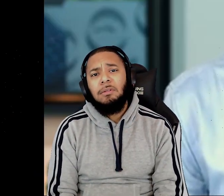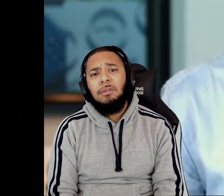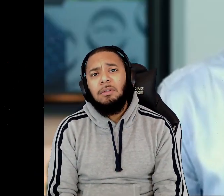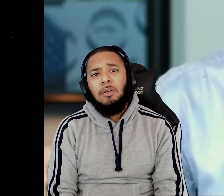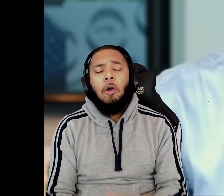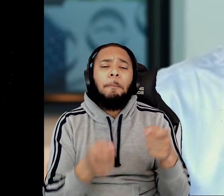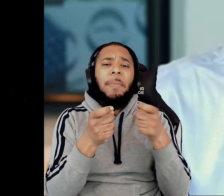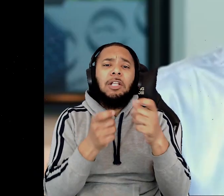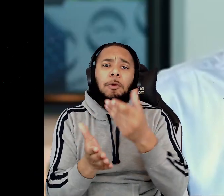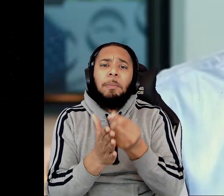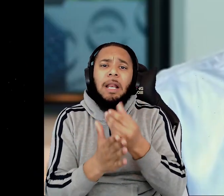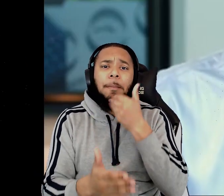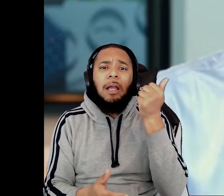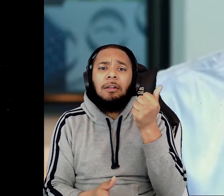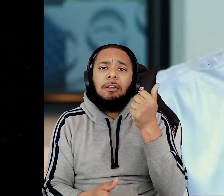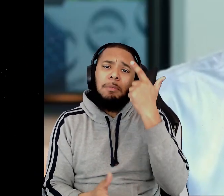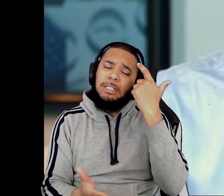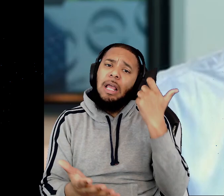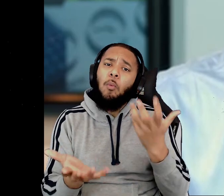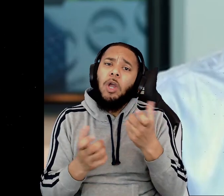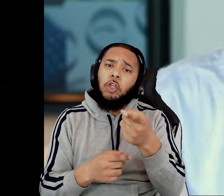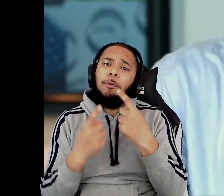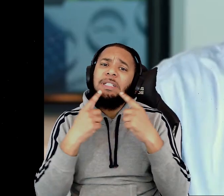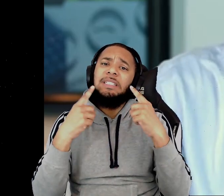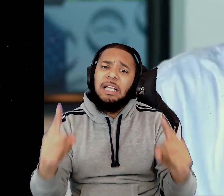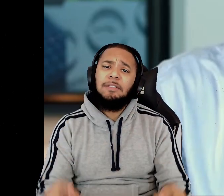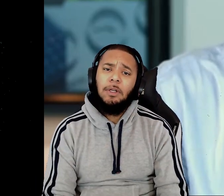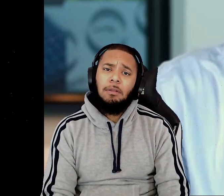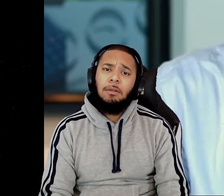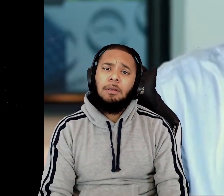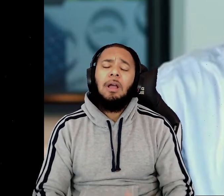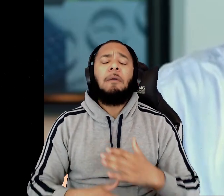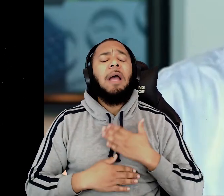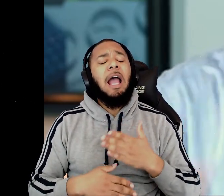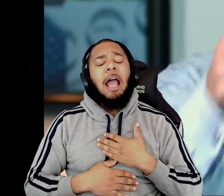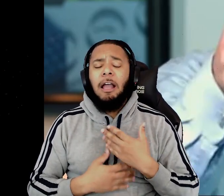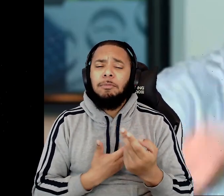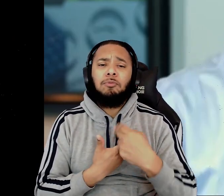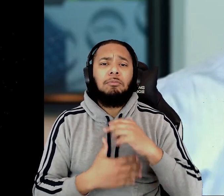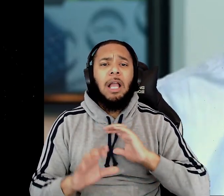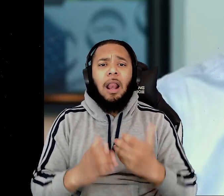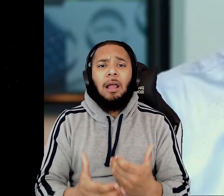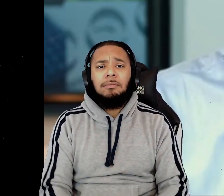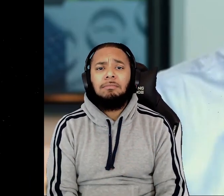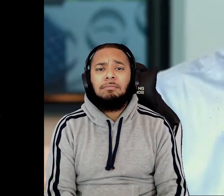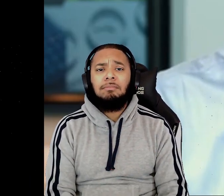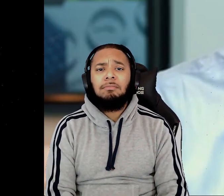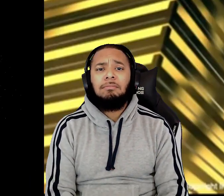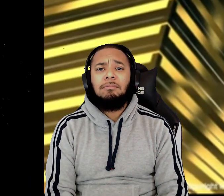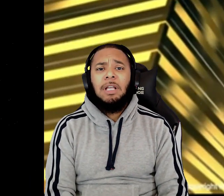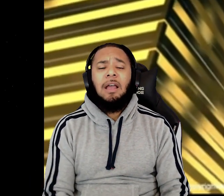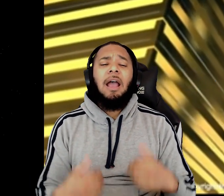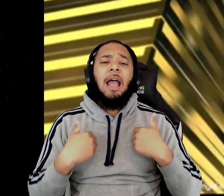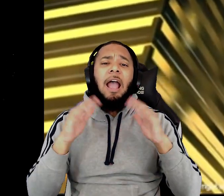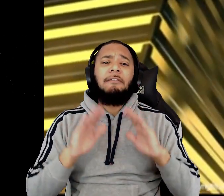Because I just want you all to be successful financially. I'm so glad you're taking this course. Have a great day.